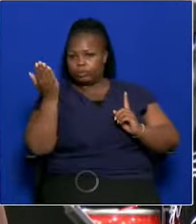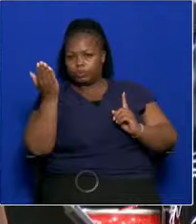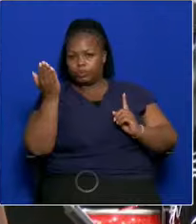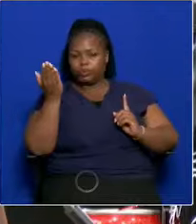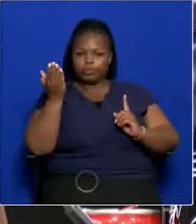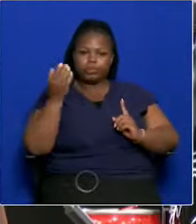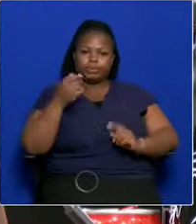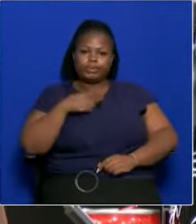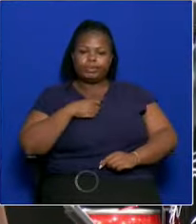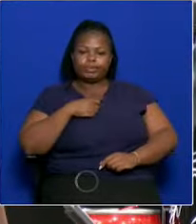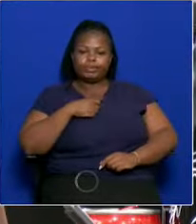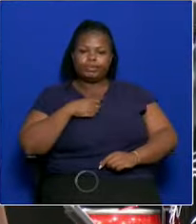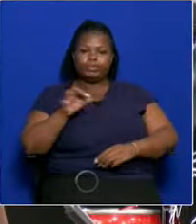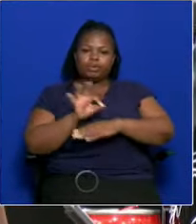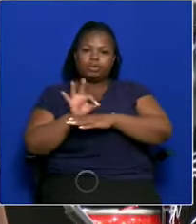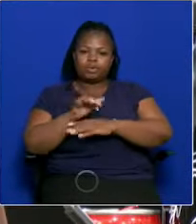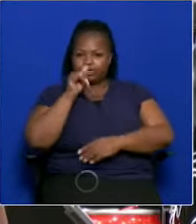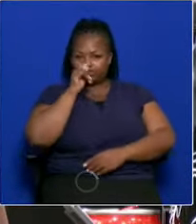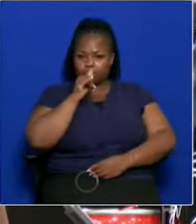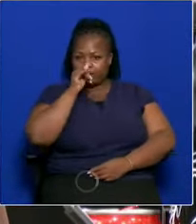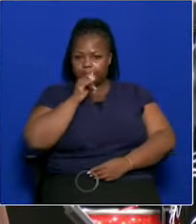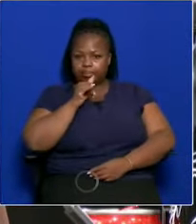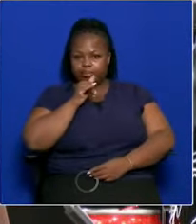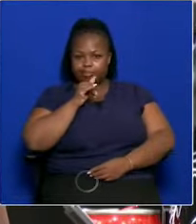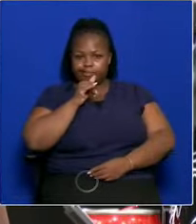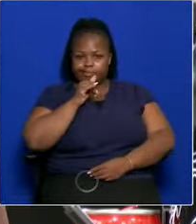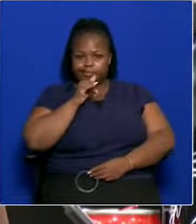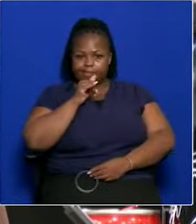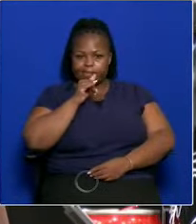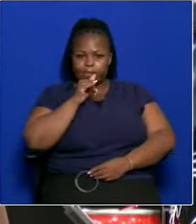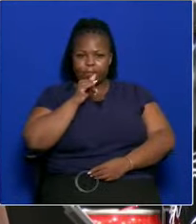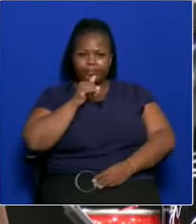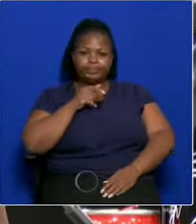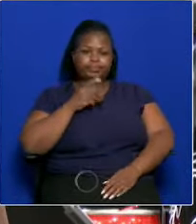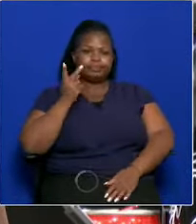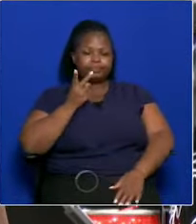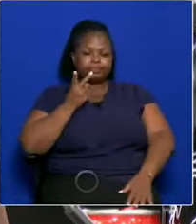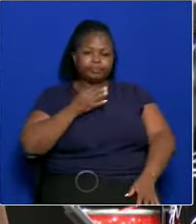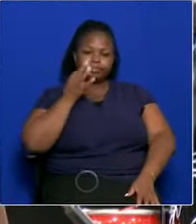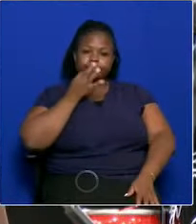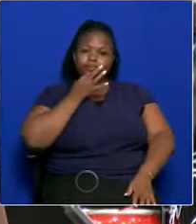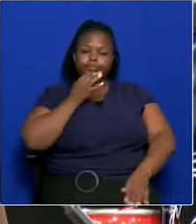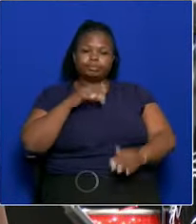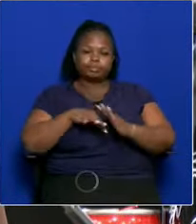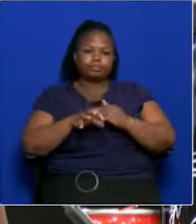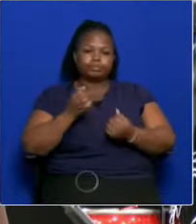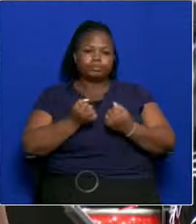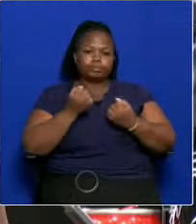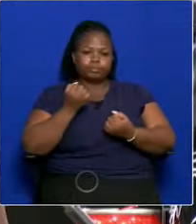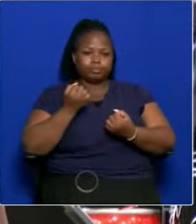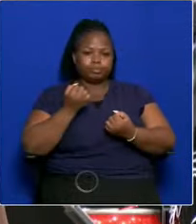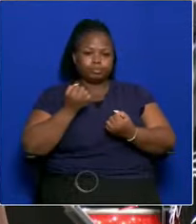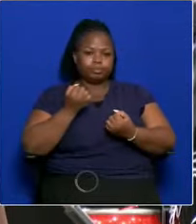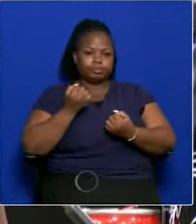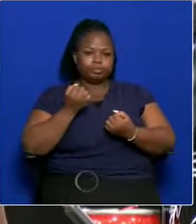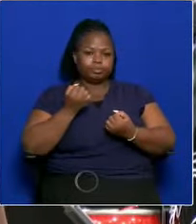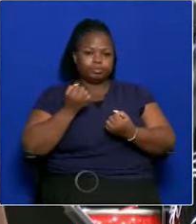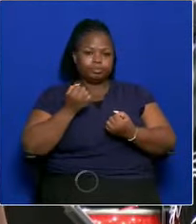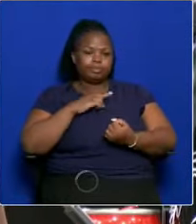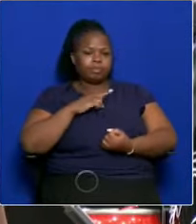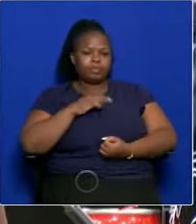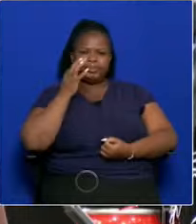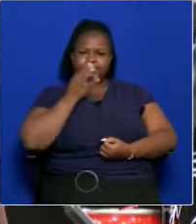organized crime and had launched an urgent application for what he says were